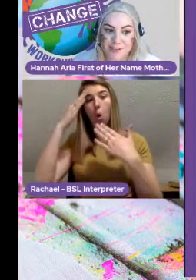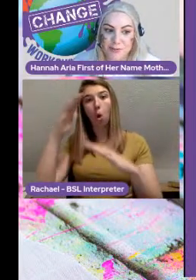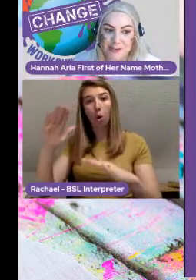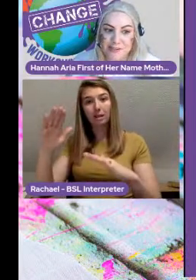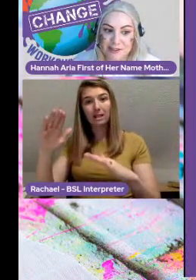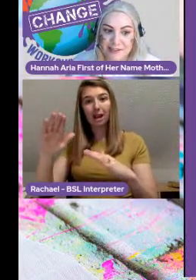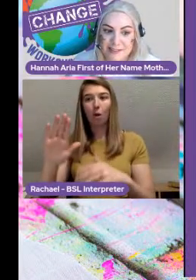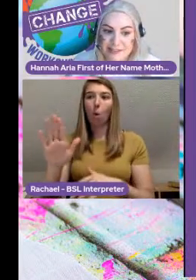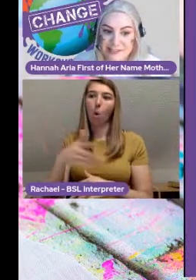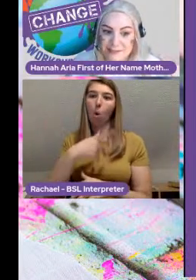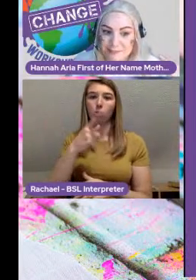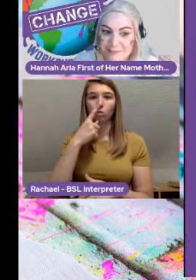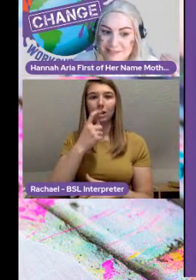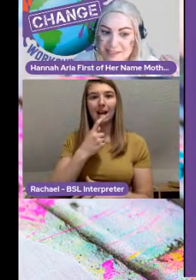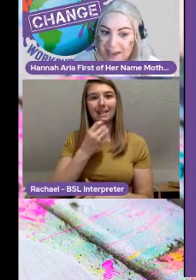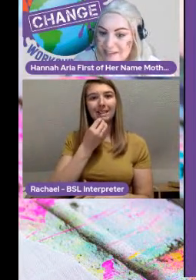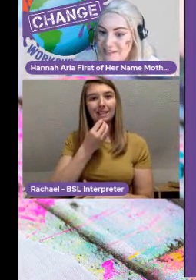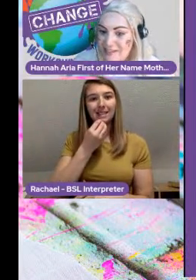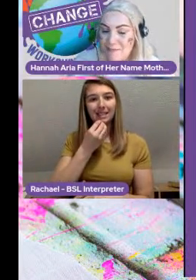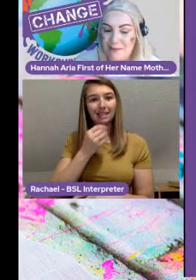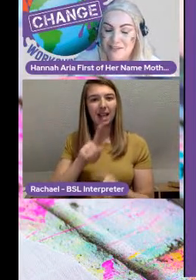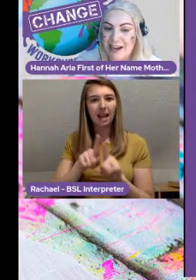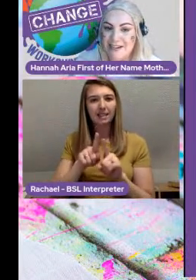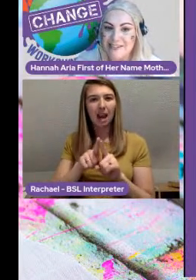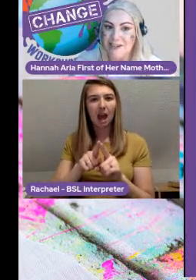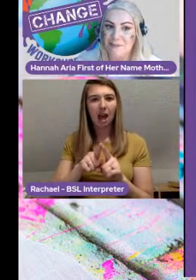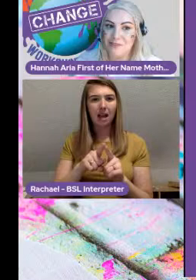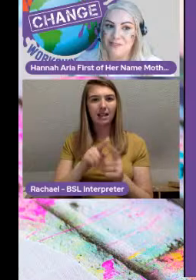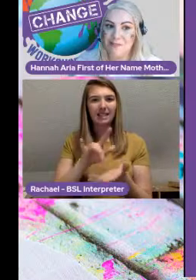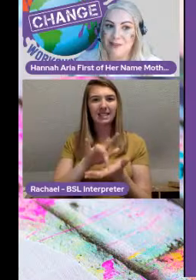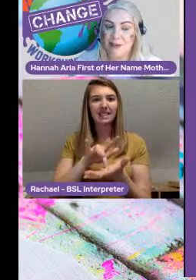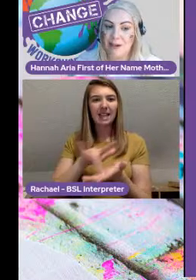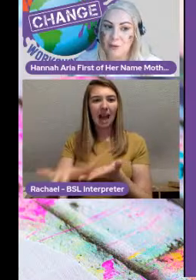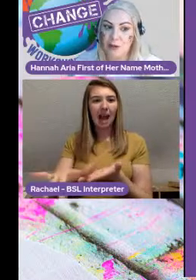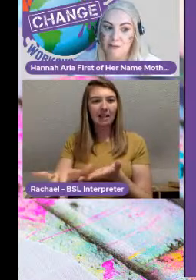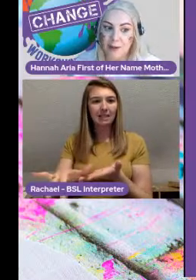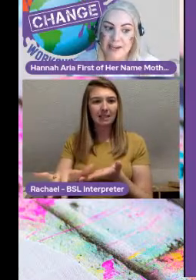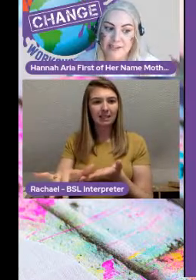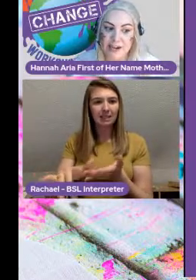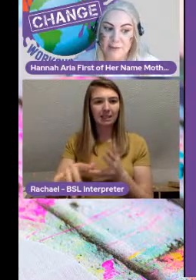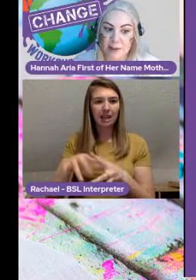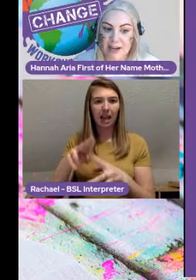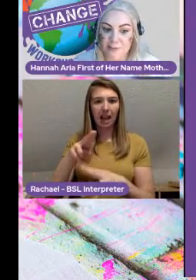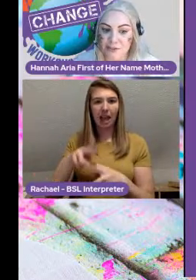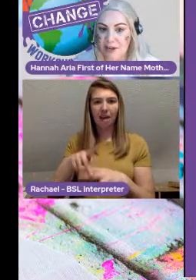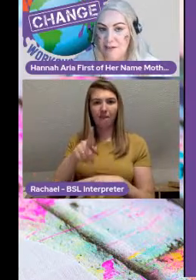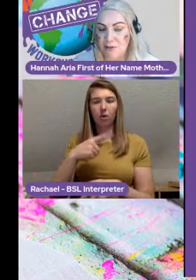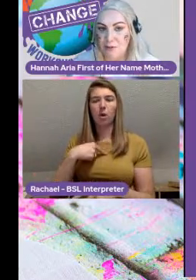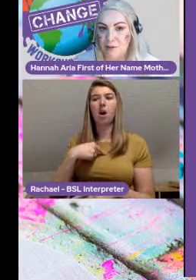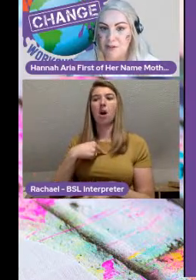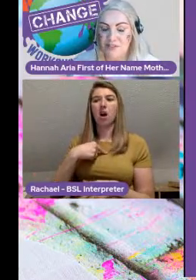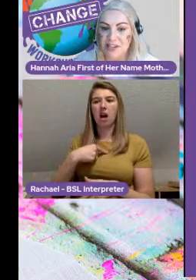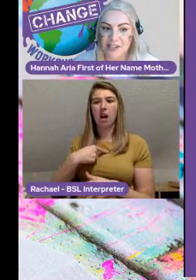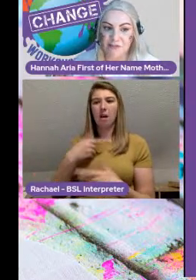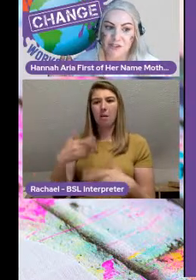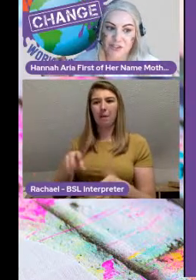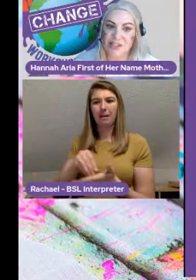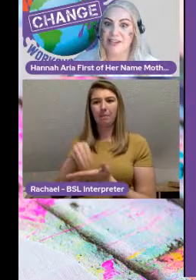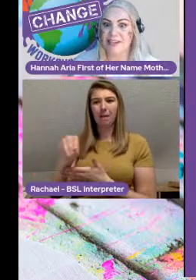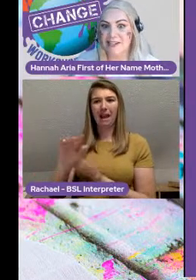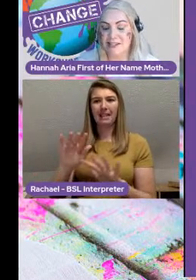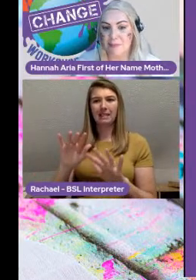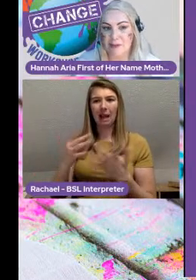just, it's almost like this scarcity mentality comes into being where you're like, well, I've paid £10, therefore I must eat